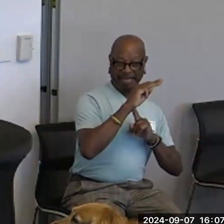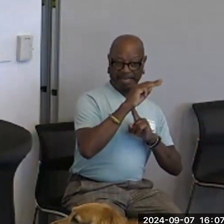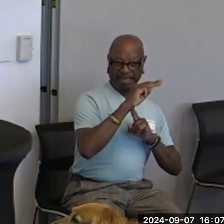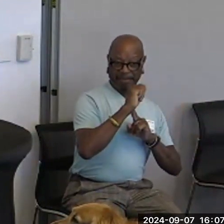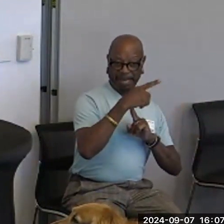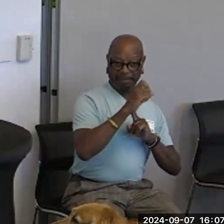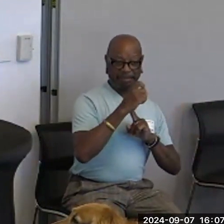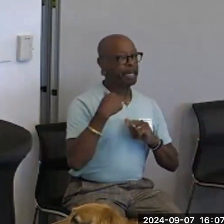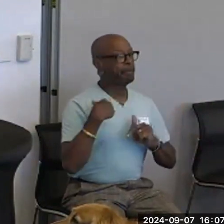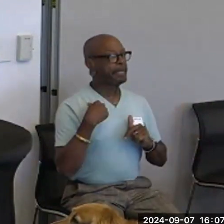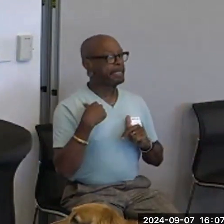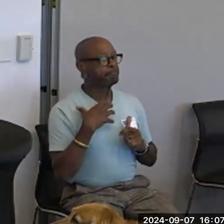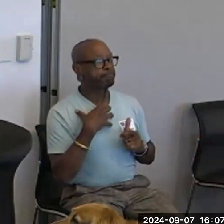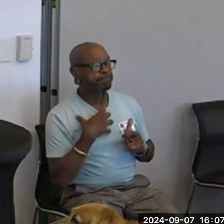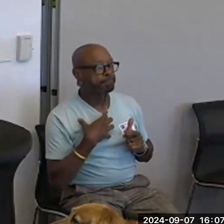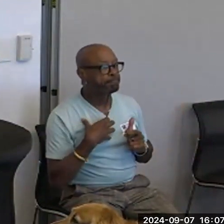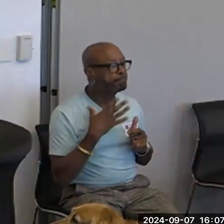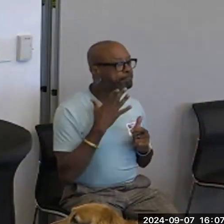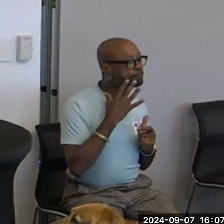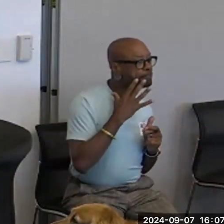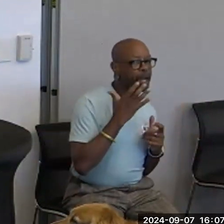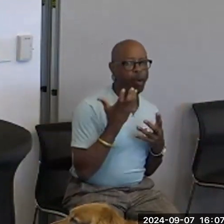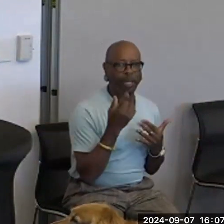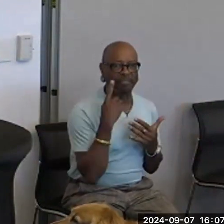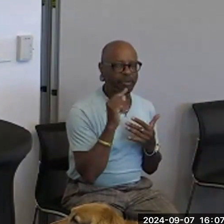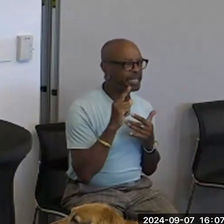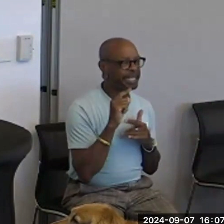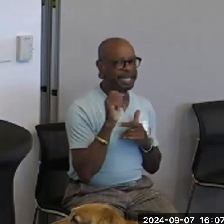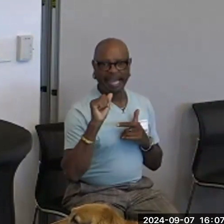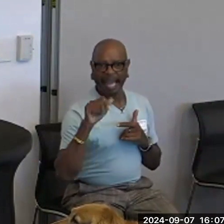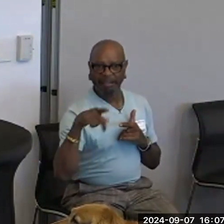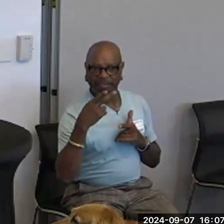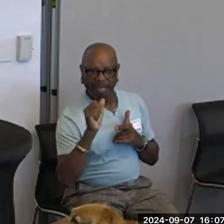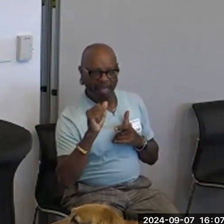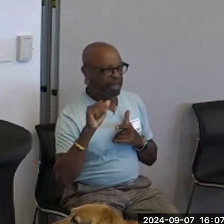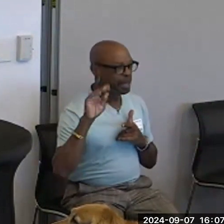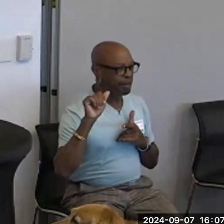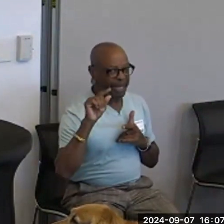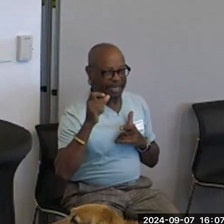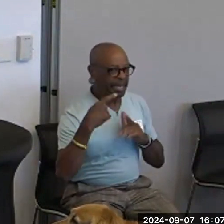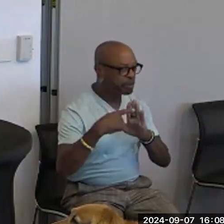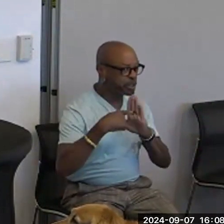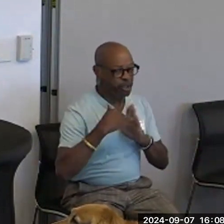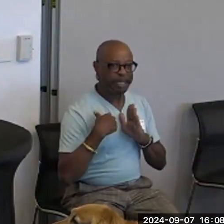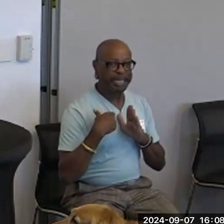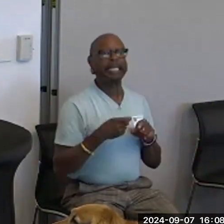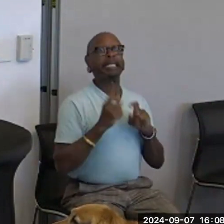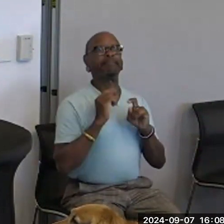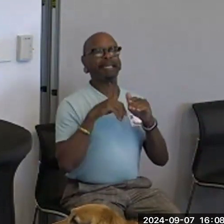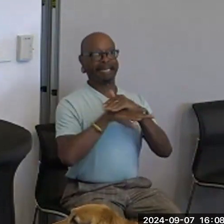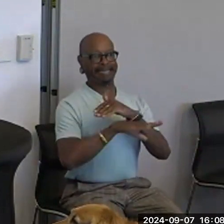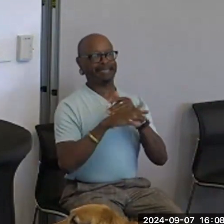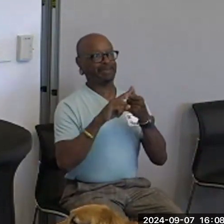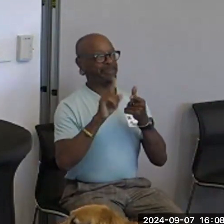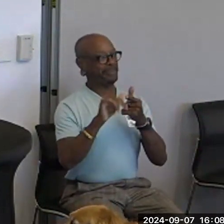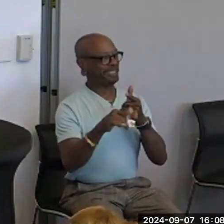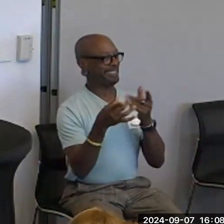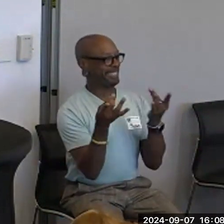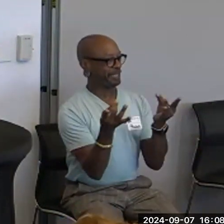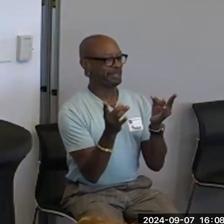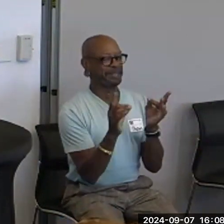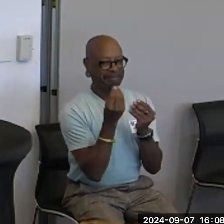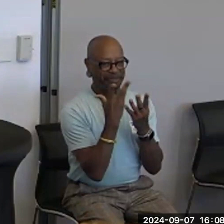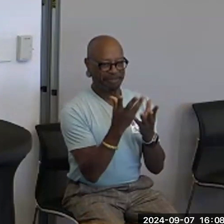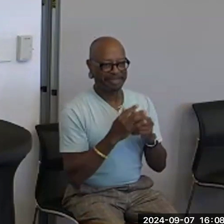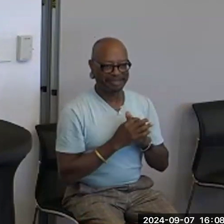hungrily awaiting the first alpha or beta or something that would just give me access to this tactile